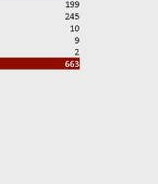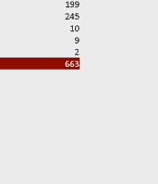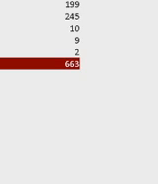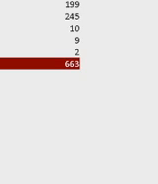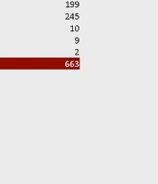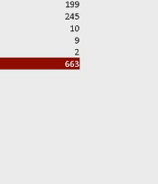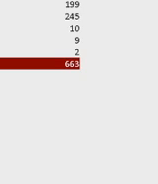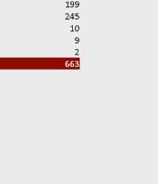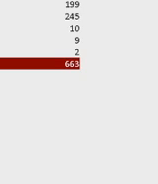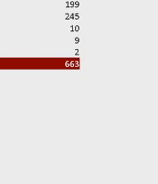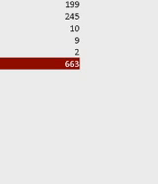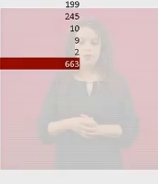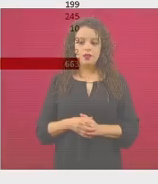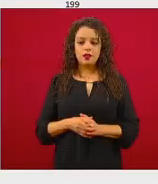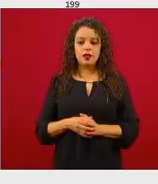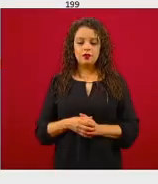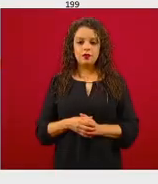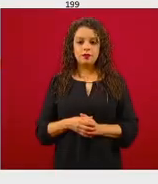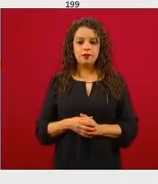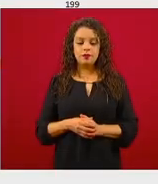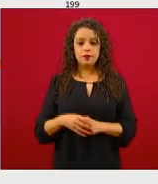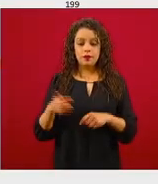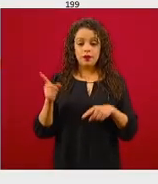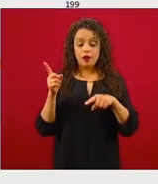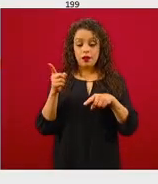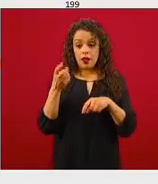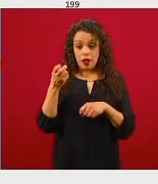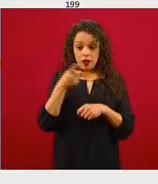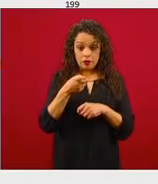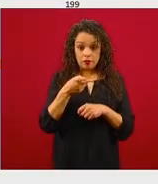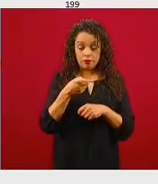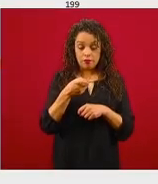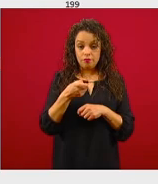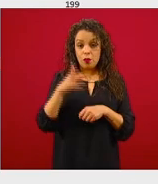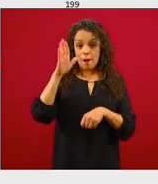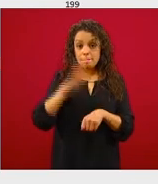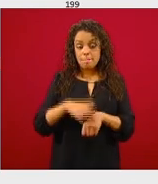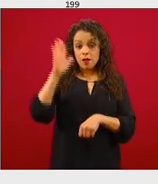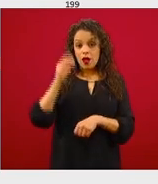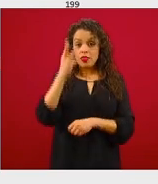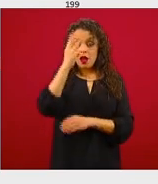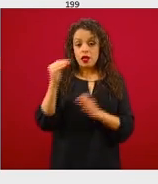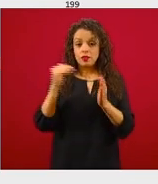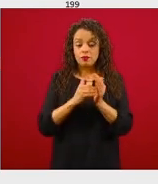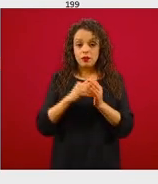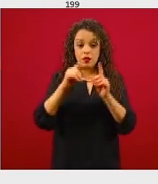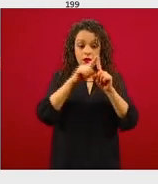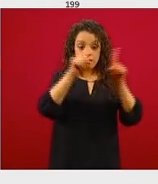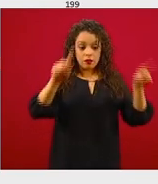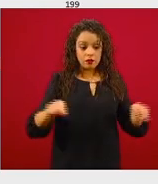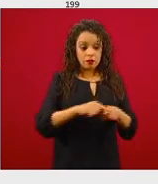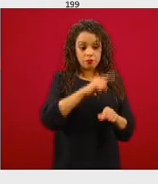this. In terms of ventilators, we've acquired more than 3,000, and